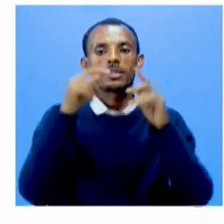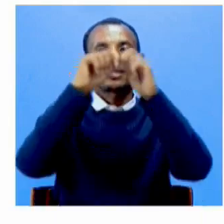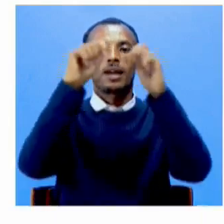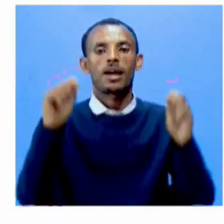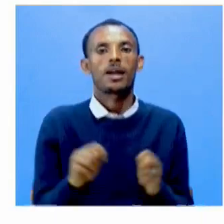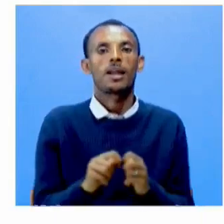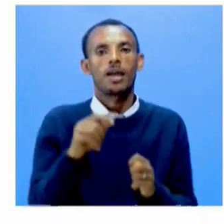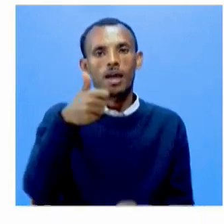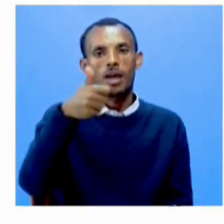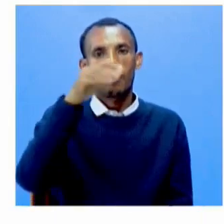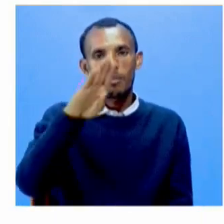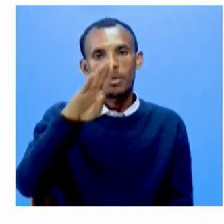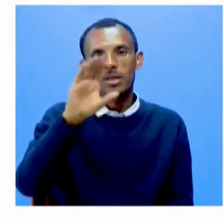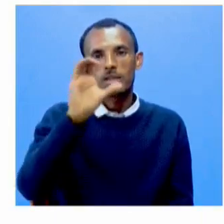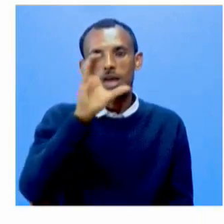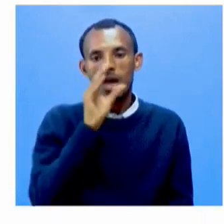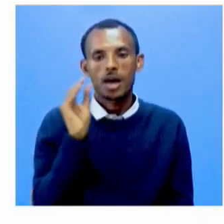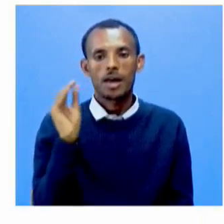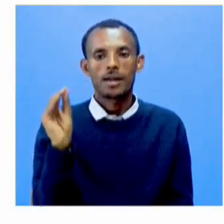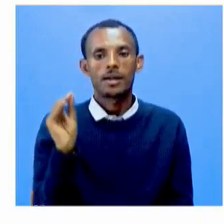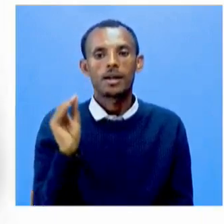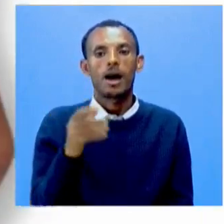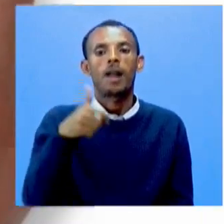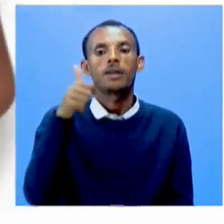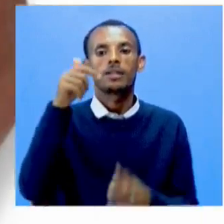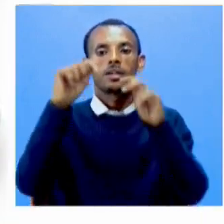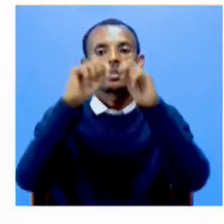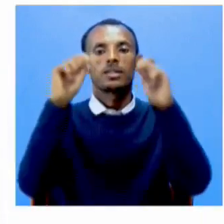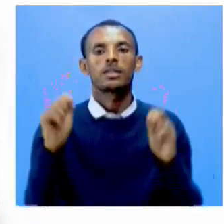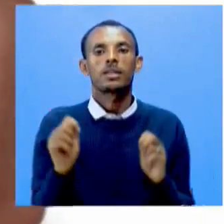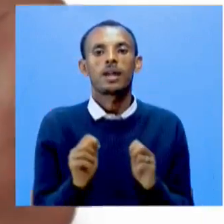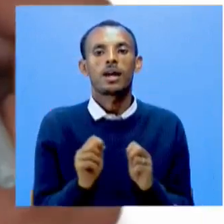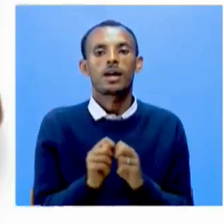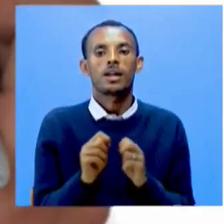ABC and another triangle